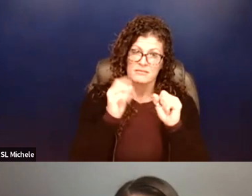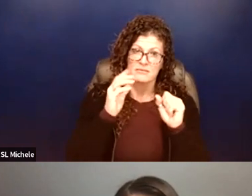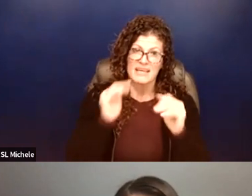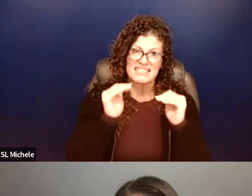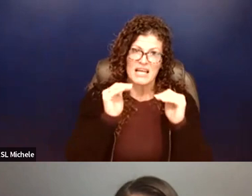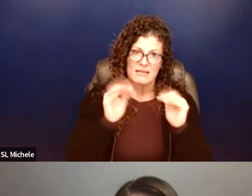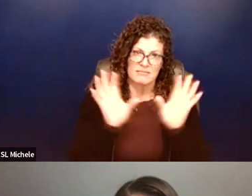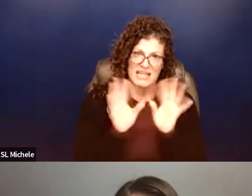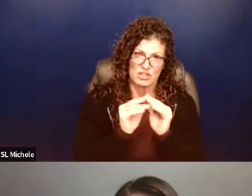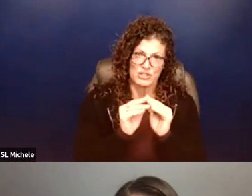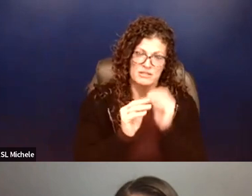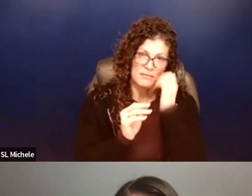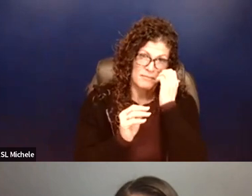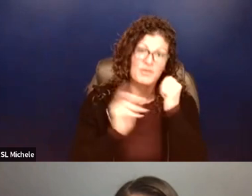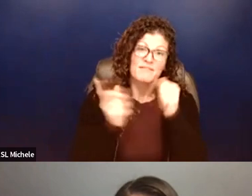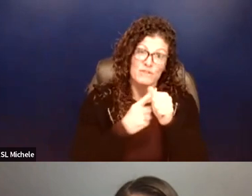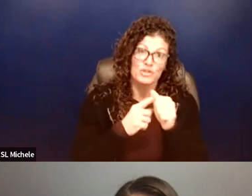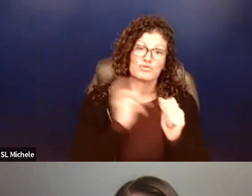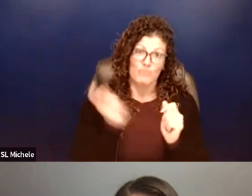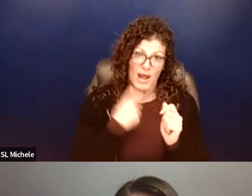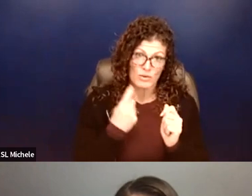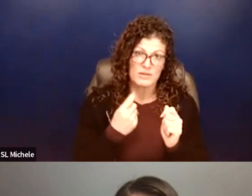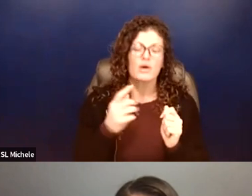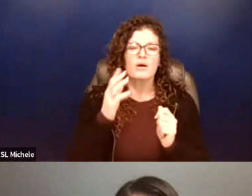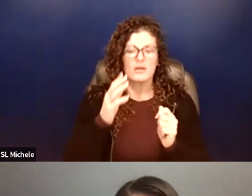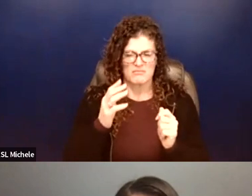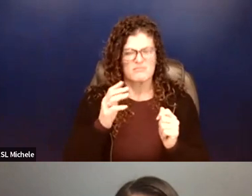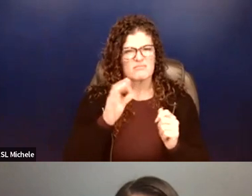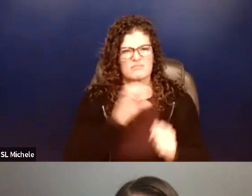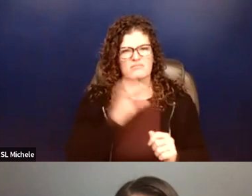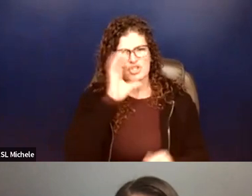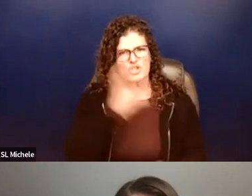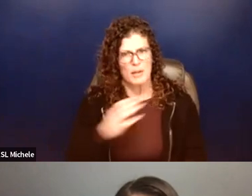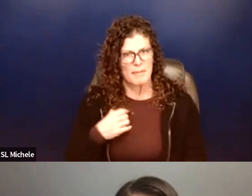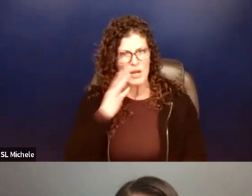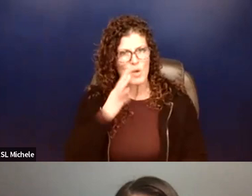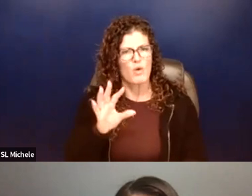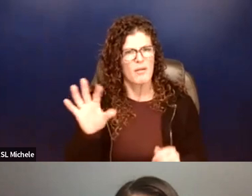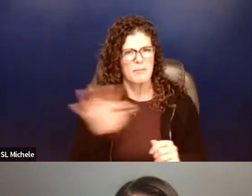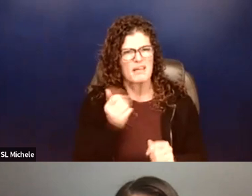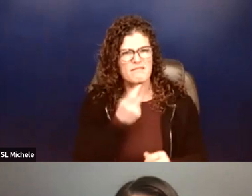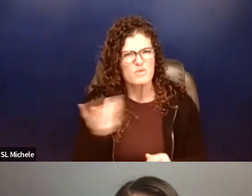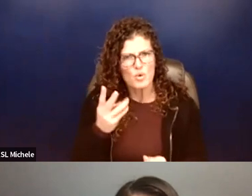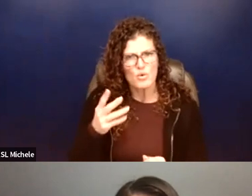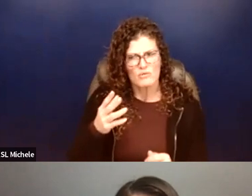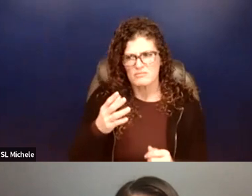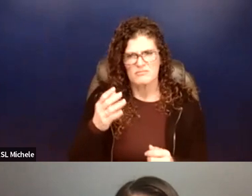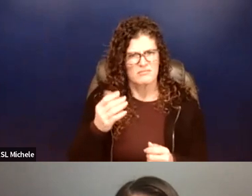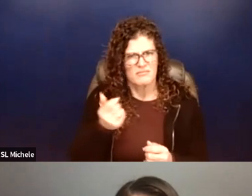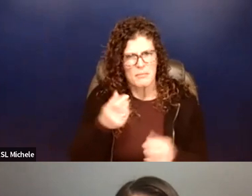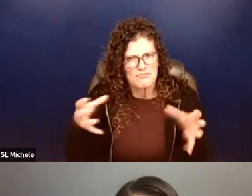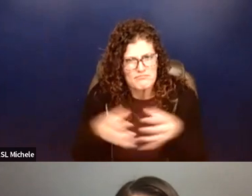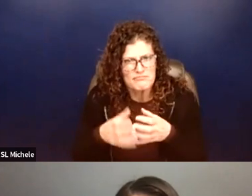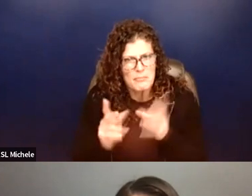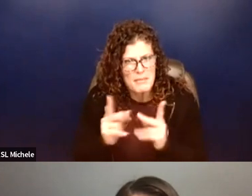Following those initial rounds, the search committee will select finalists for public presentation. At that point, it's my hope that the